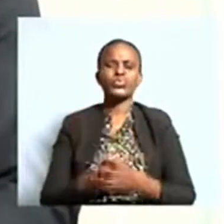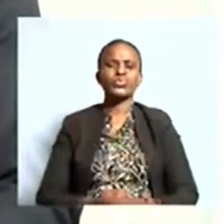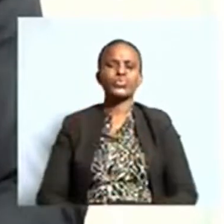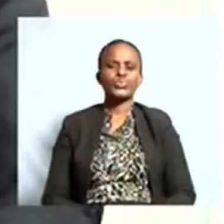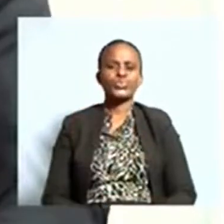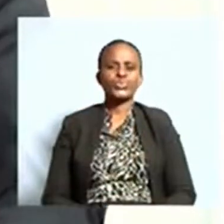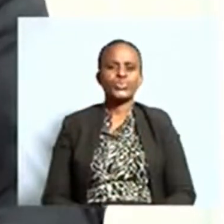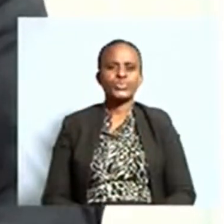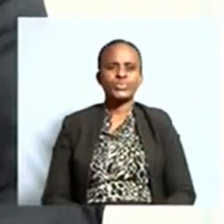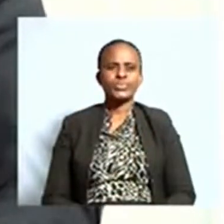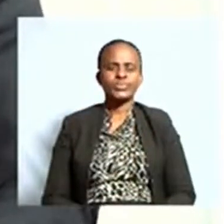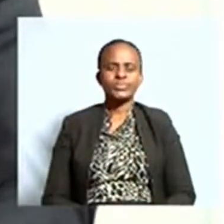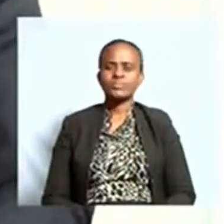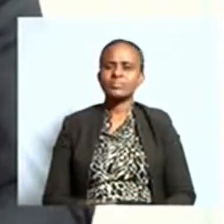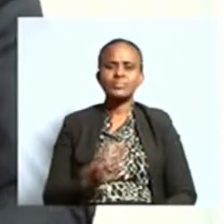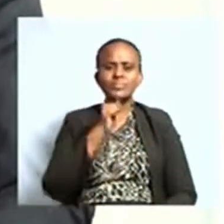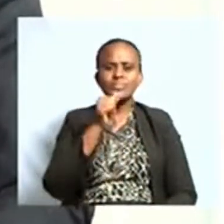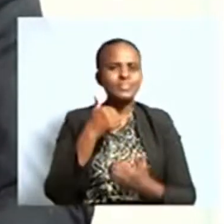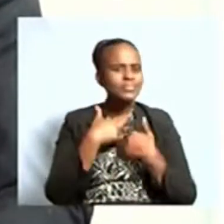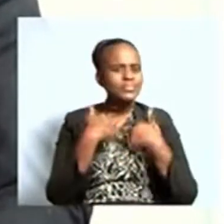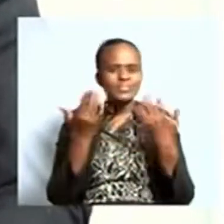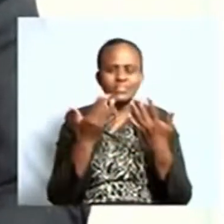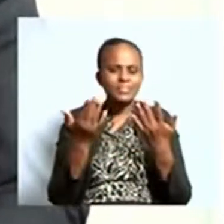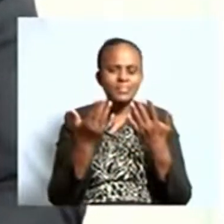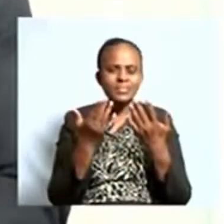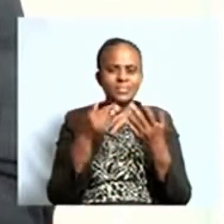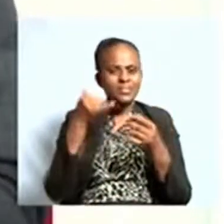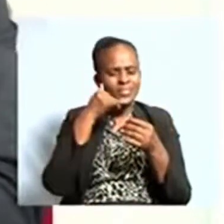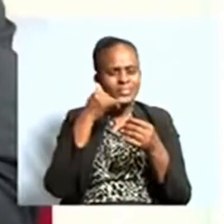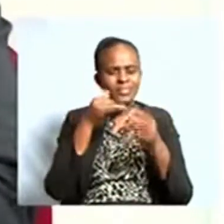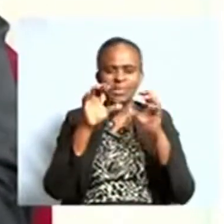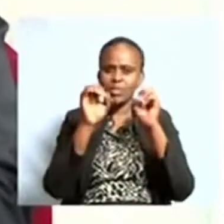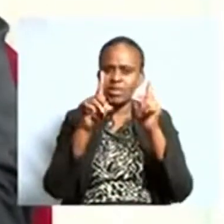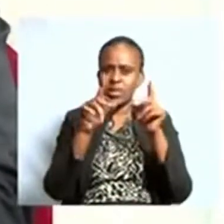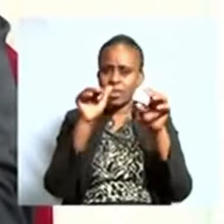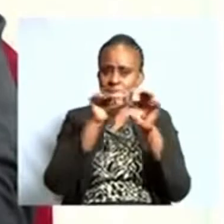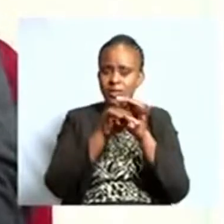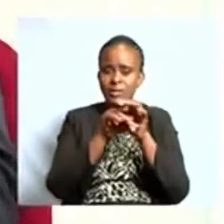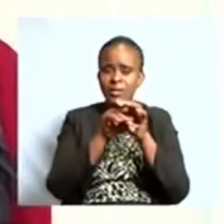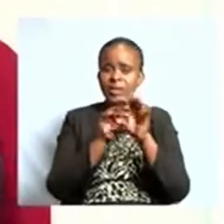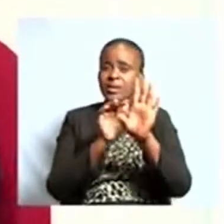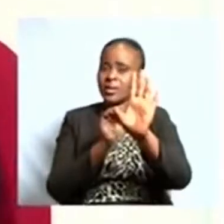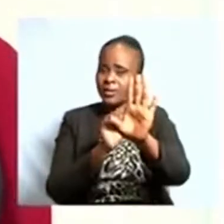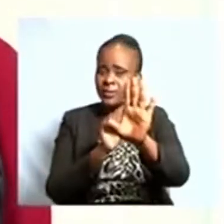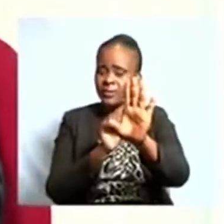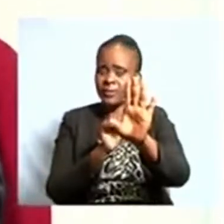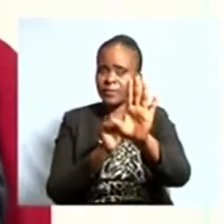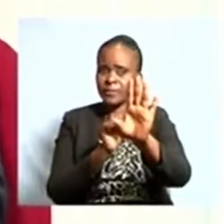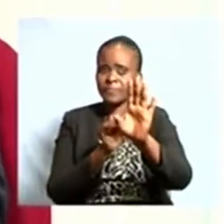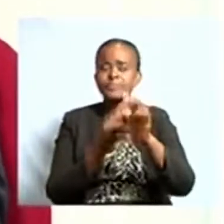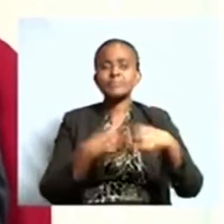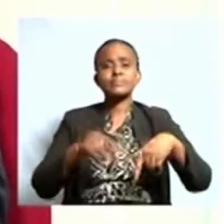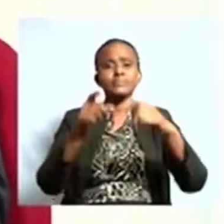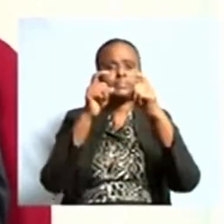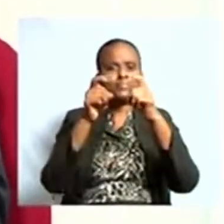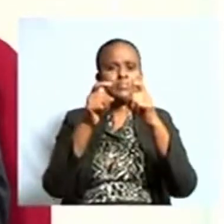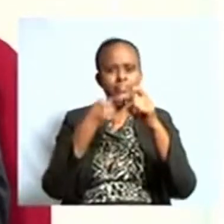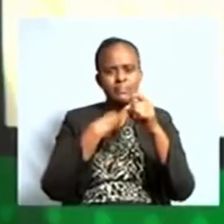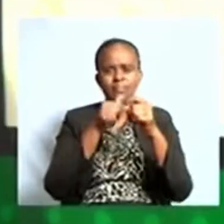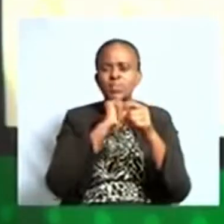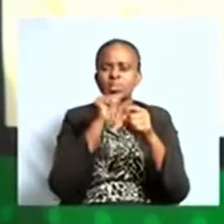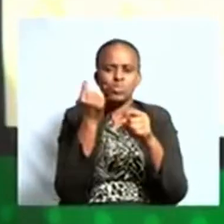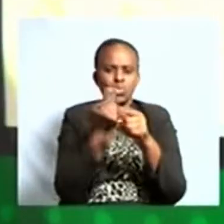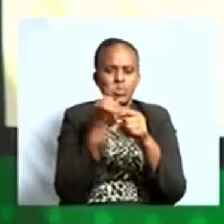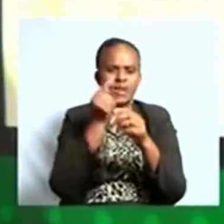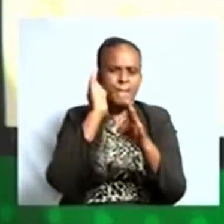All right, we don't seem to have somebody on the line. Okay, so in that case, let me just run through the challenges. I wanted to, other than just sticking